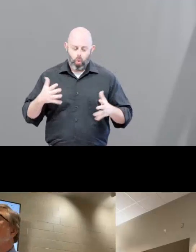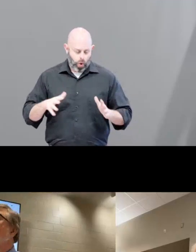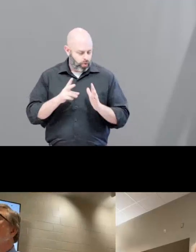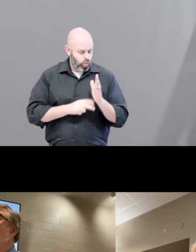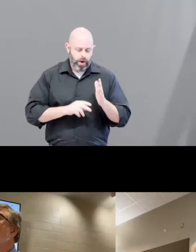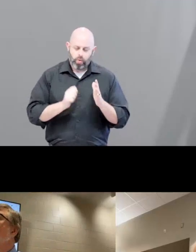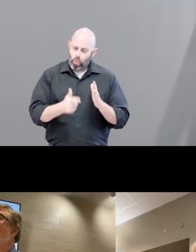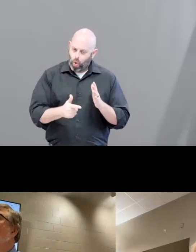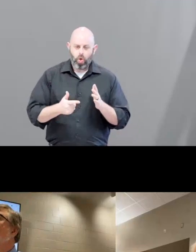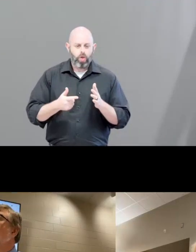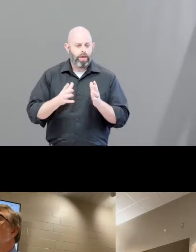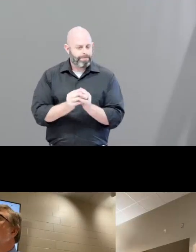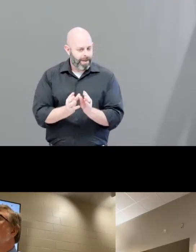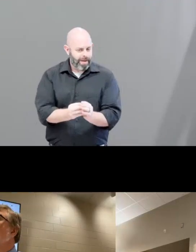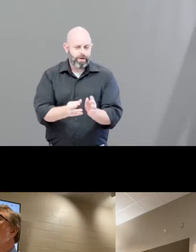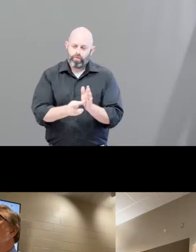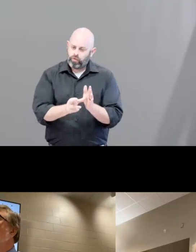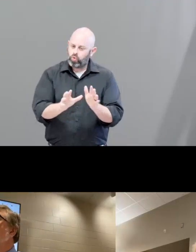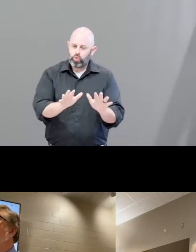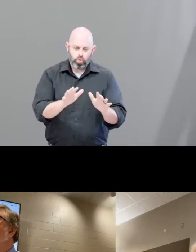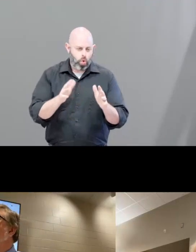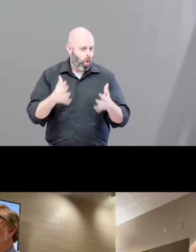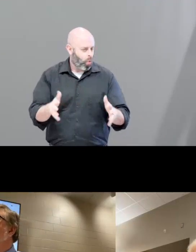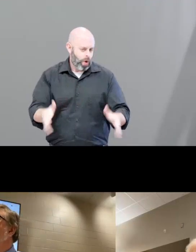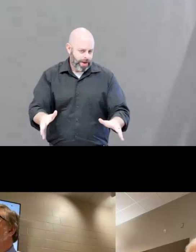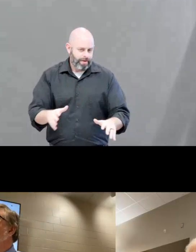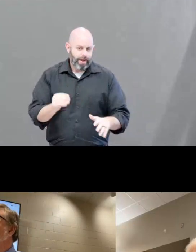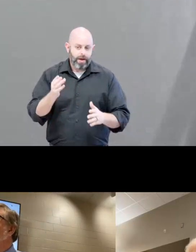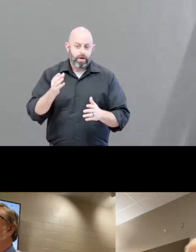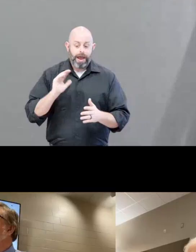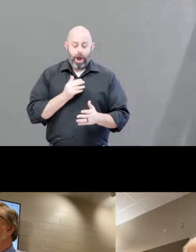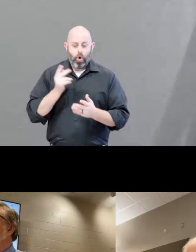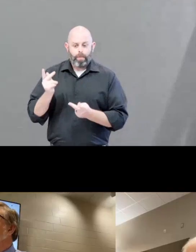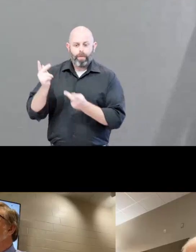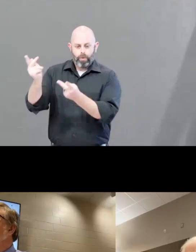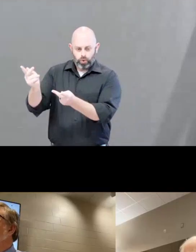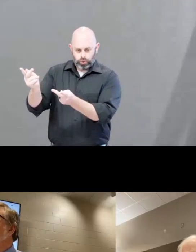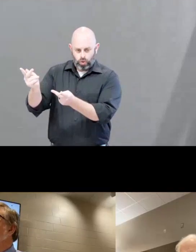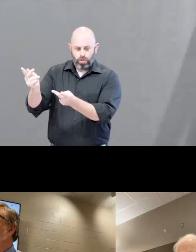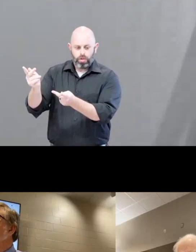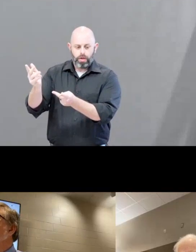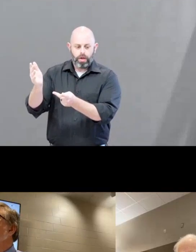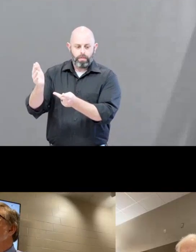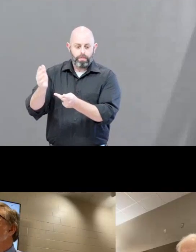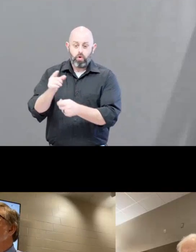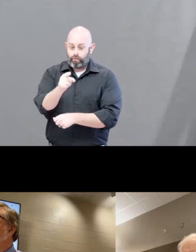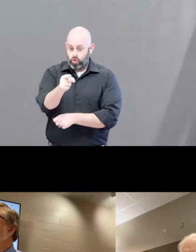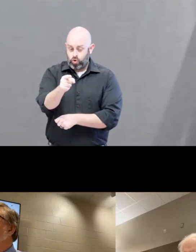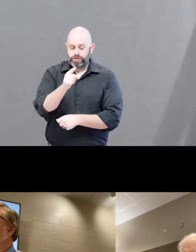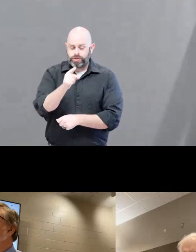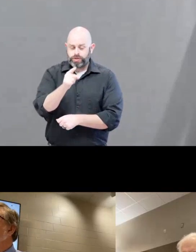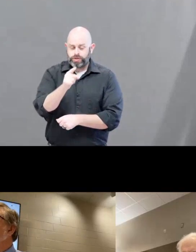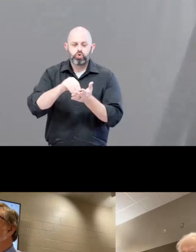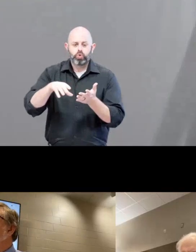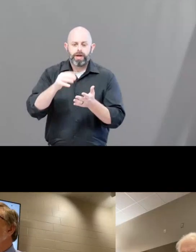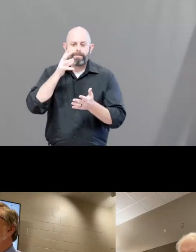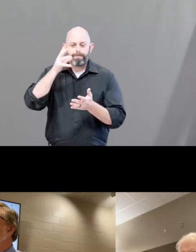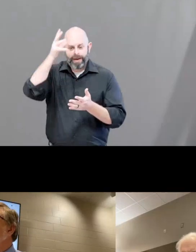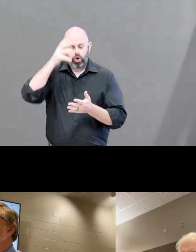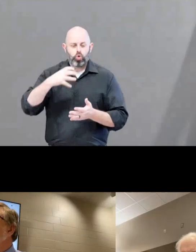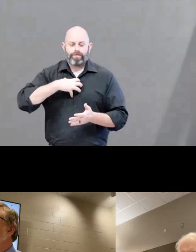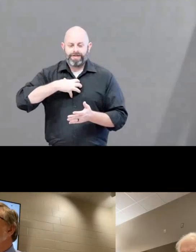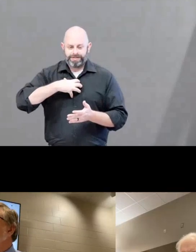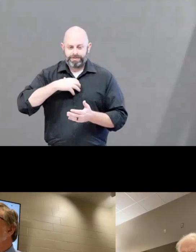and reviewed it and the proposals. So the first one is student and parent